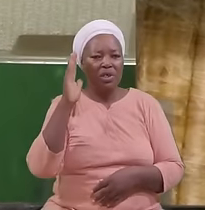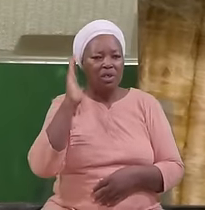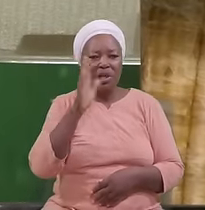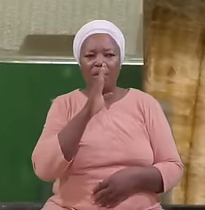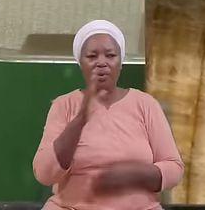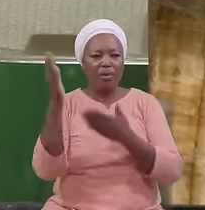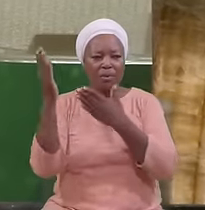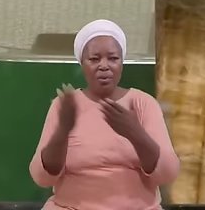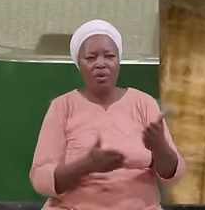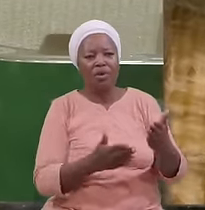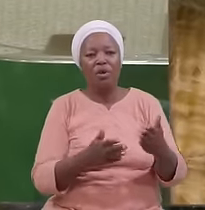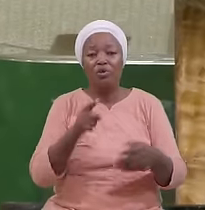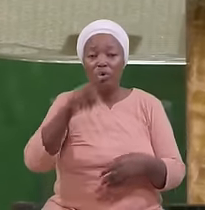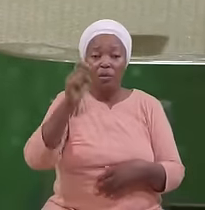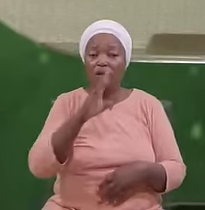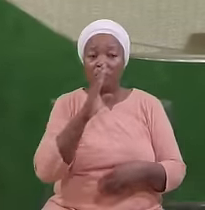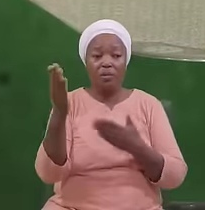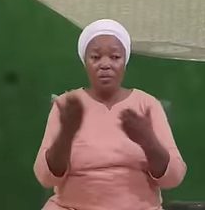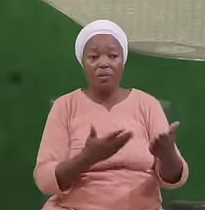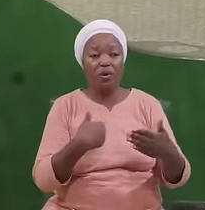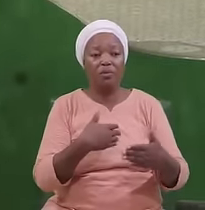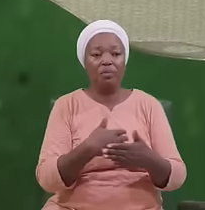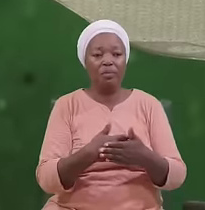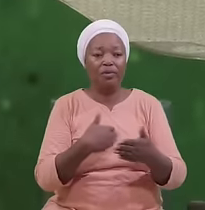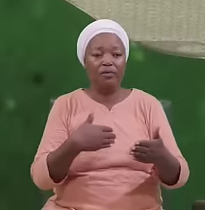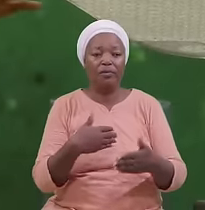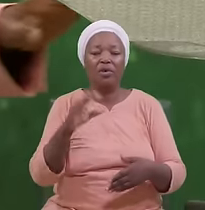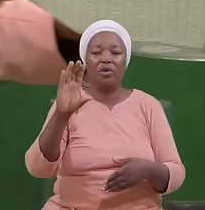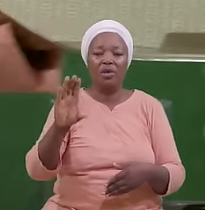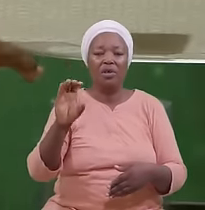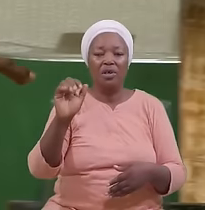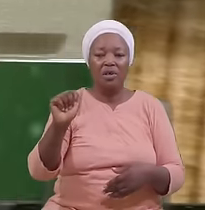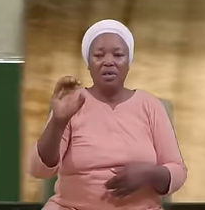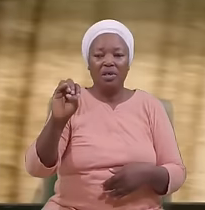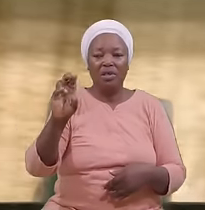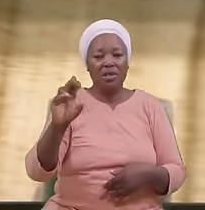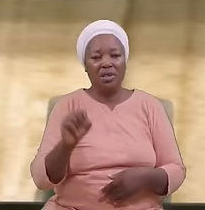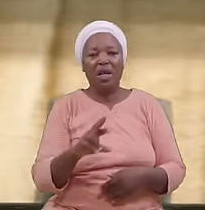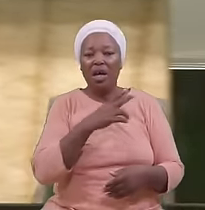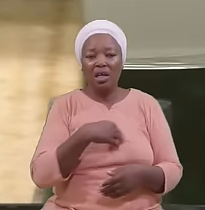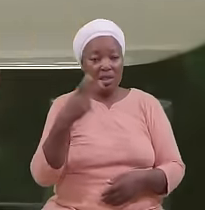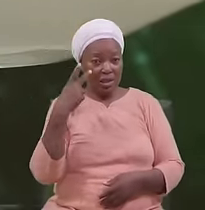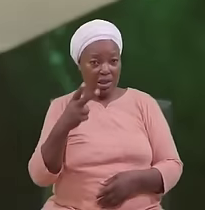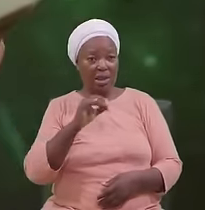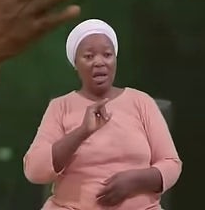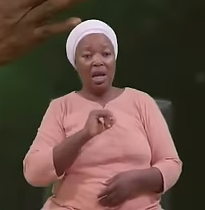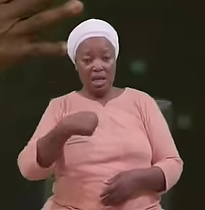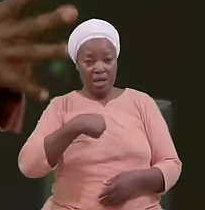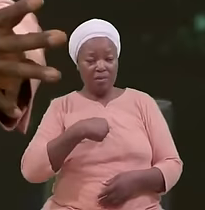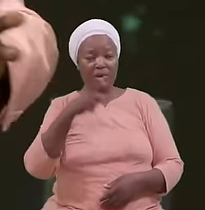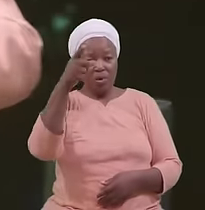before Caesar. And lo, God hath given thee all